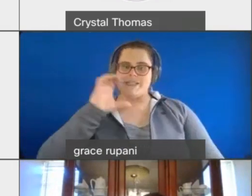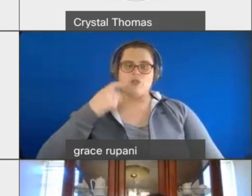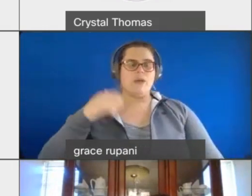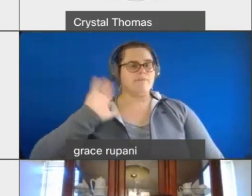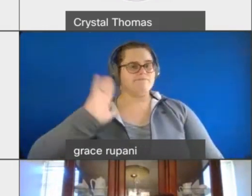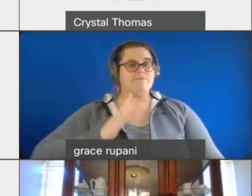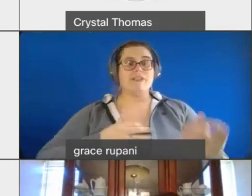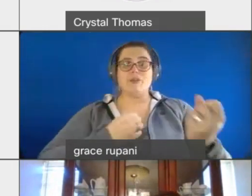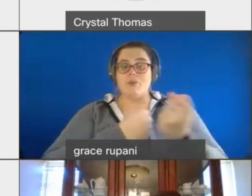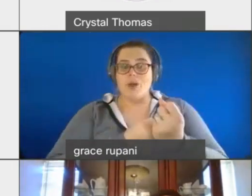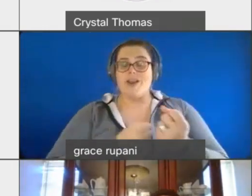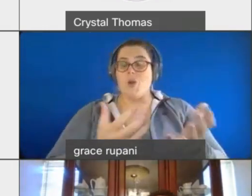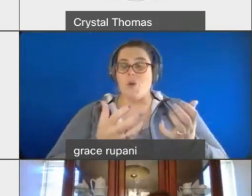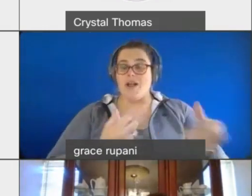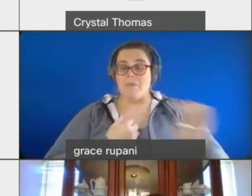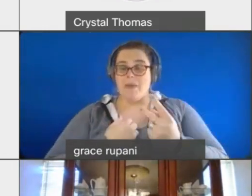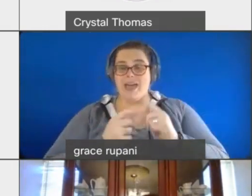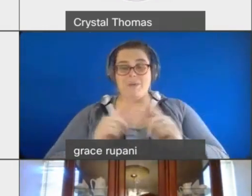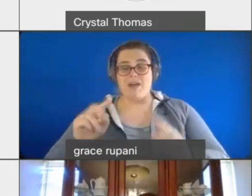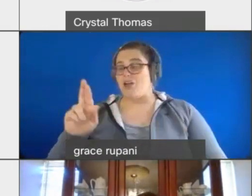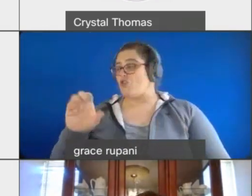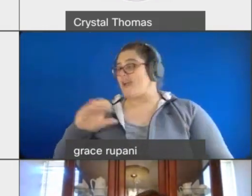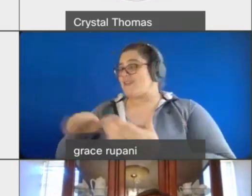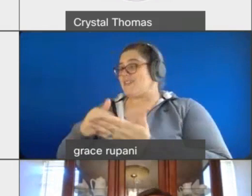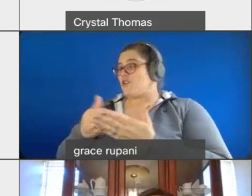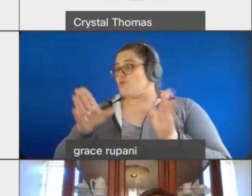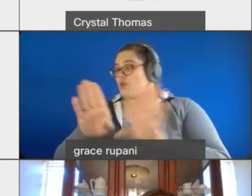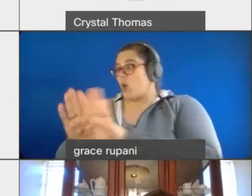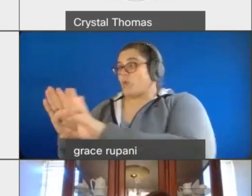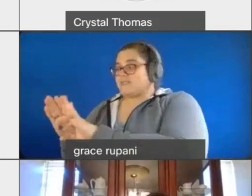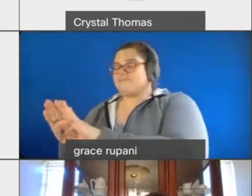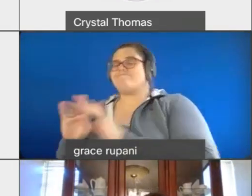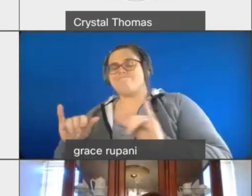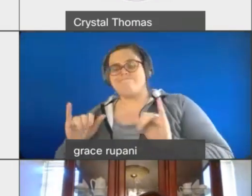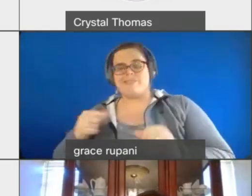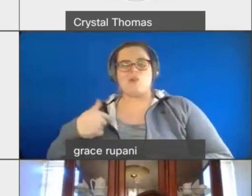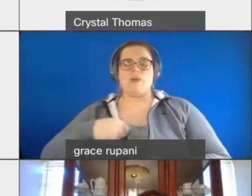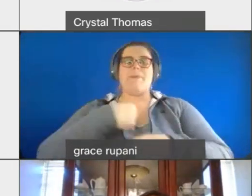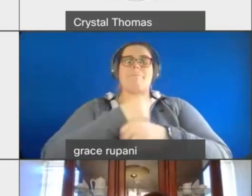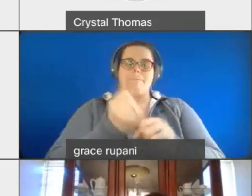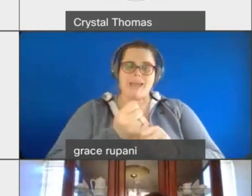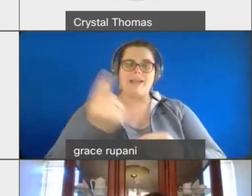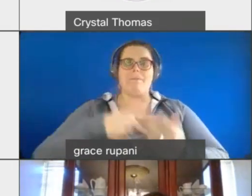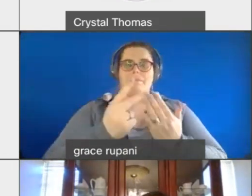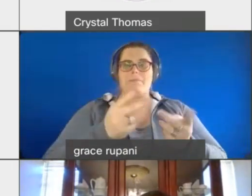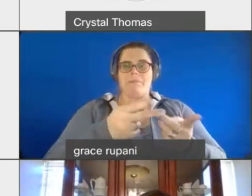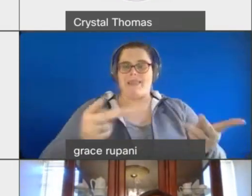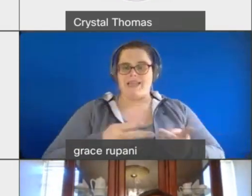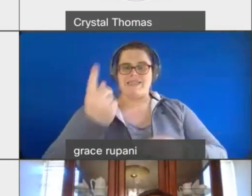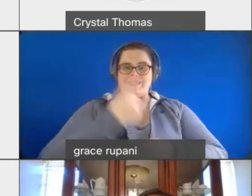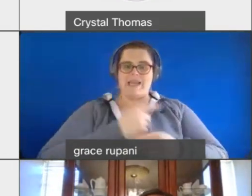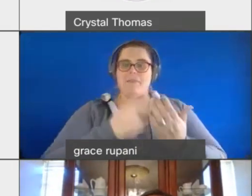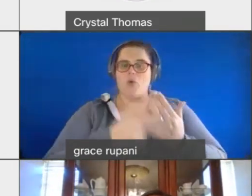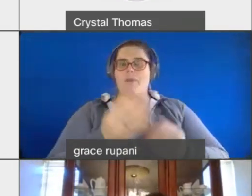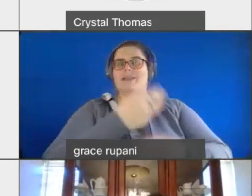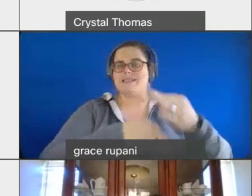to return, but the recreation centers were closed. So we created a spot for them at the day program to make them feel safe. We had about 3 of them